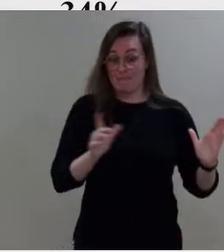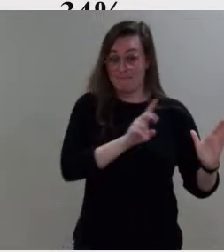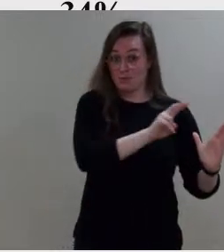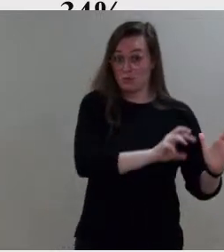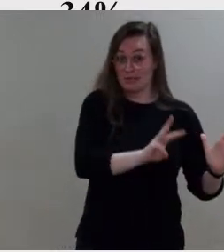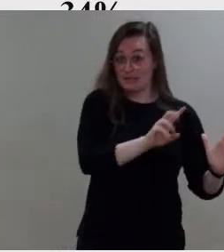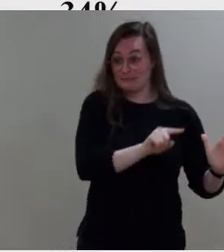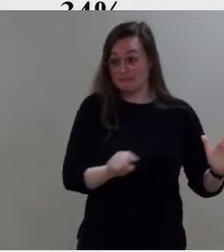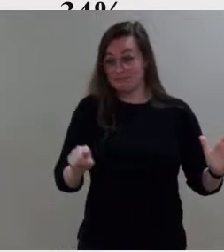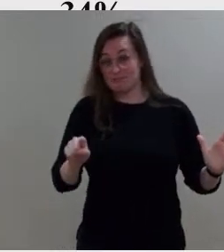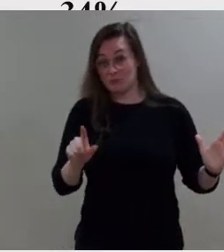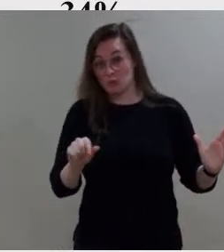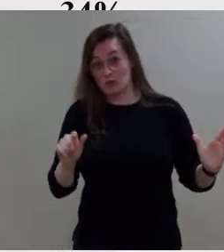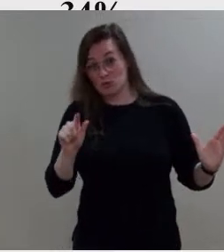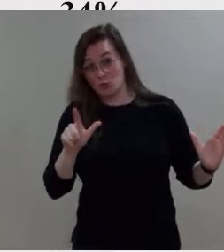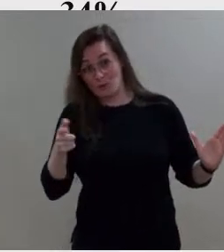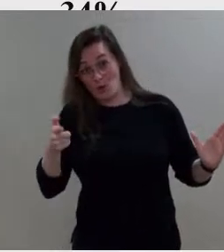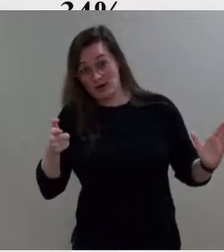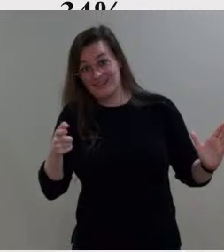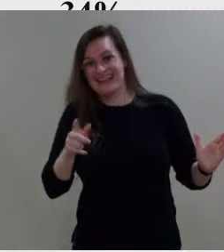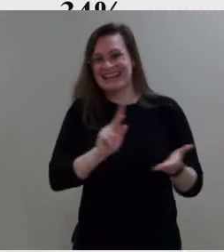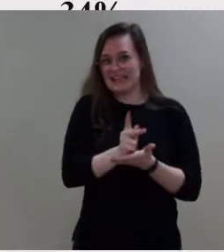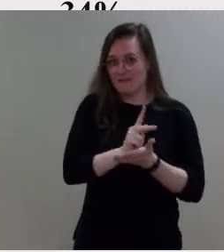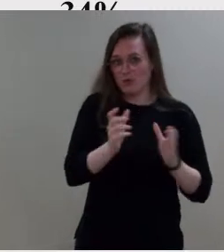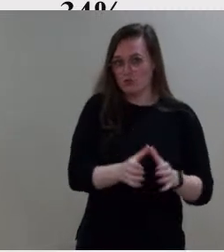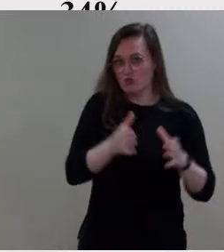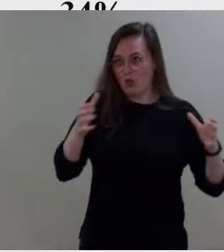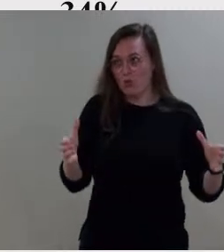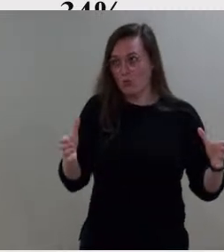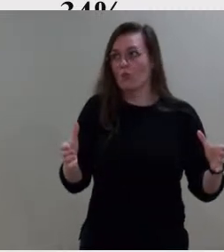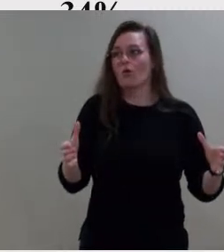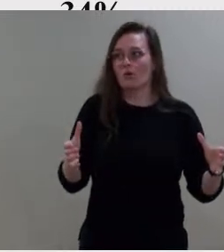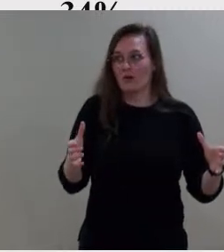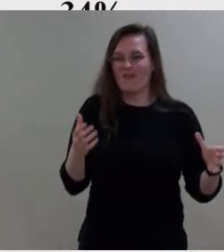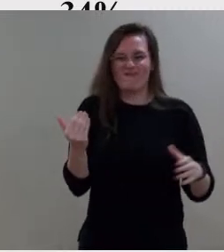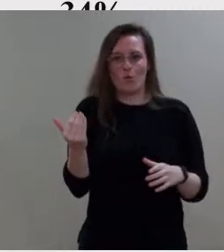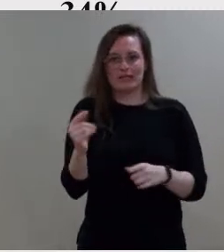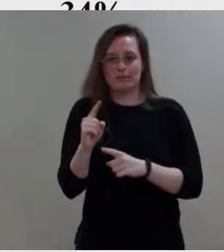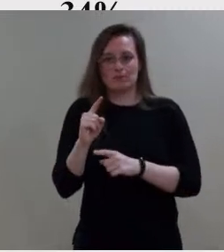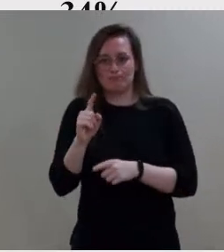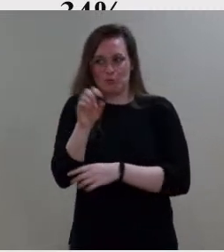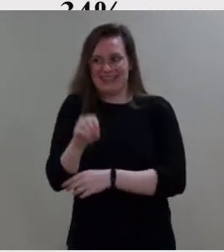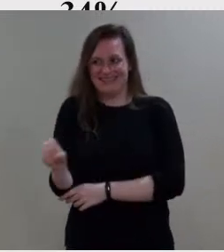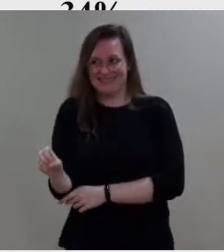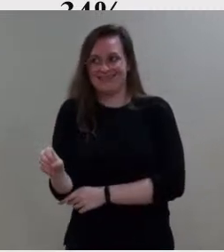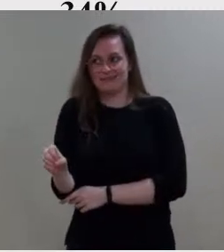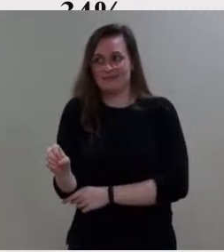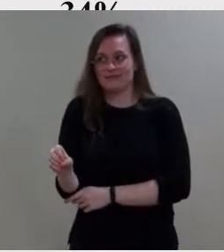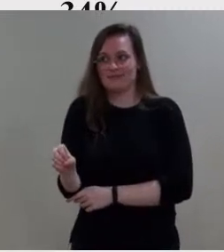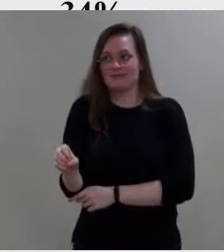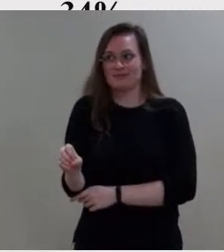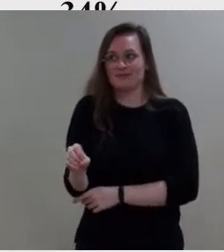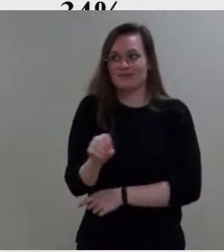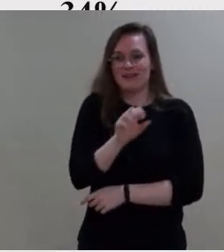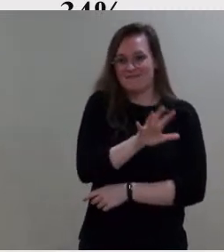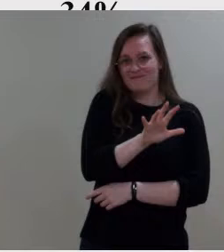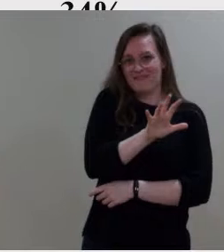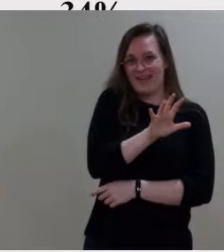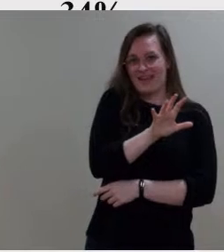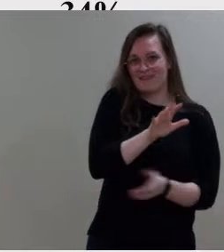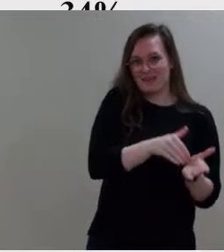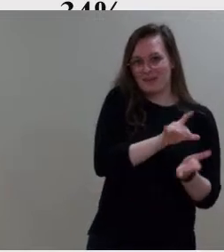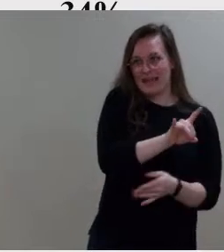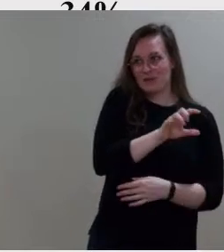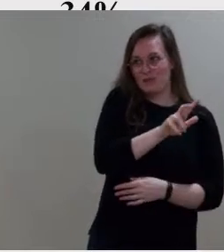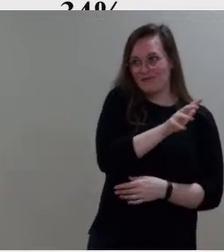from 5,815 to 6,330, or 14%. That is not to say that there are not other components that lead to